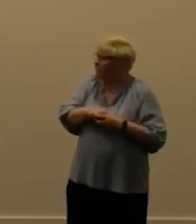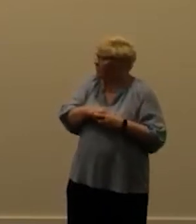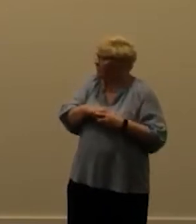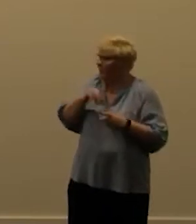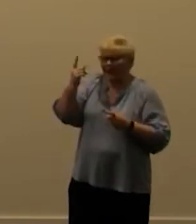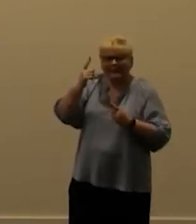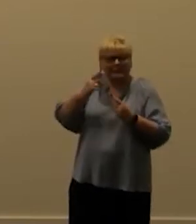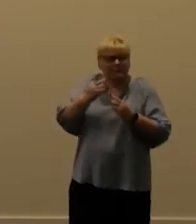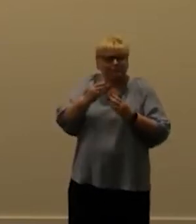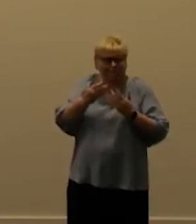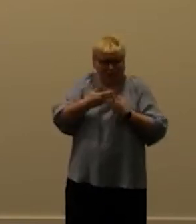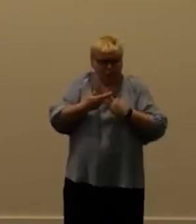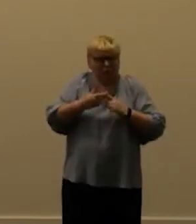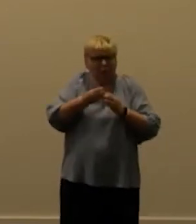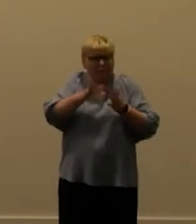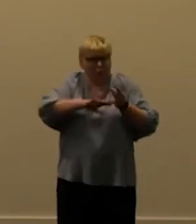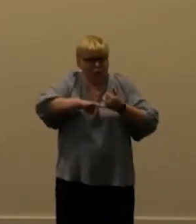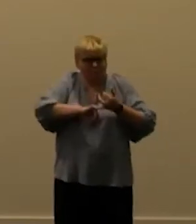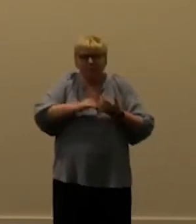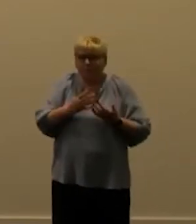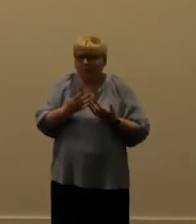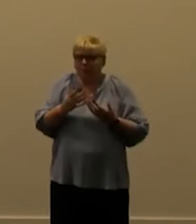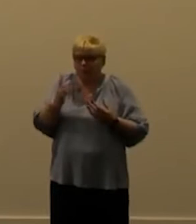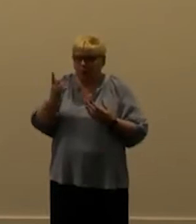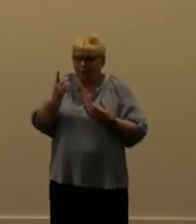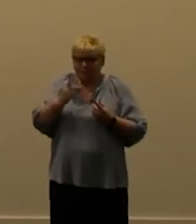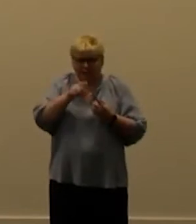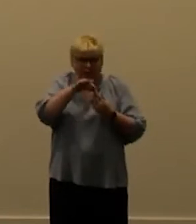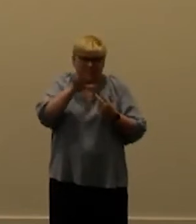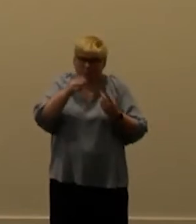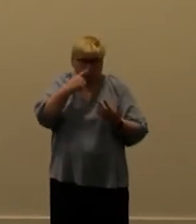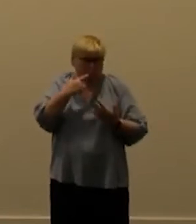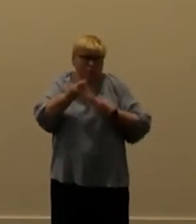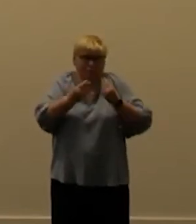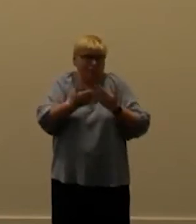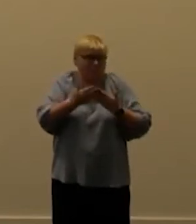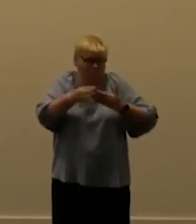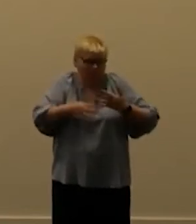Field Engineer, again at Microsoft. So a lot of people I call out, I think all the 4 individuals on the slide are from Microsoft.